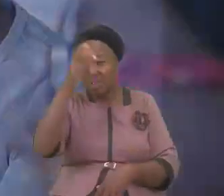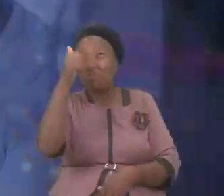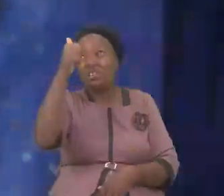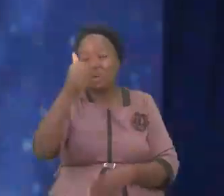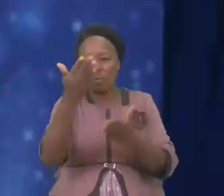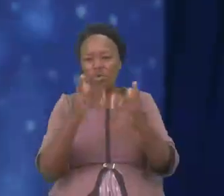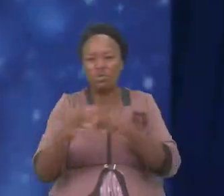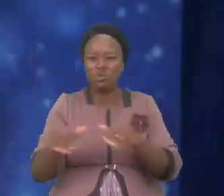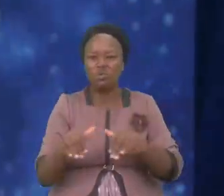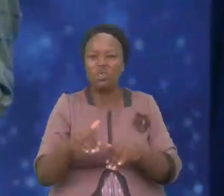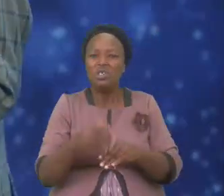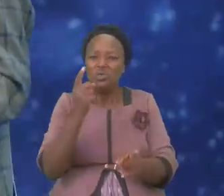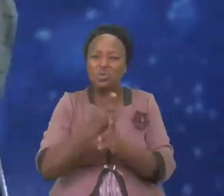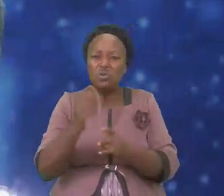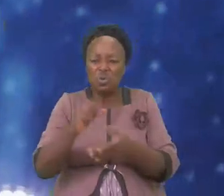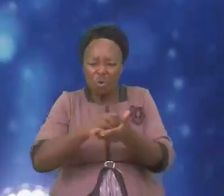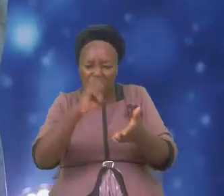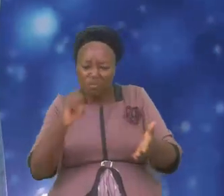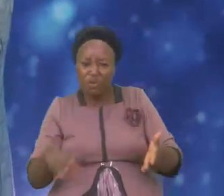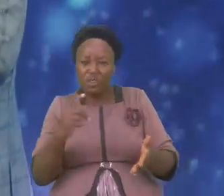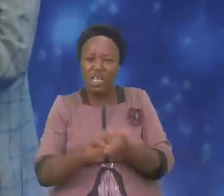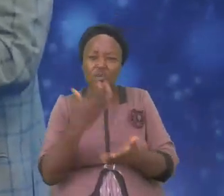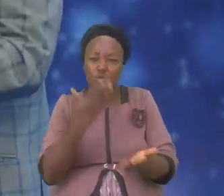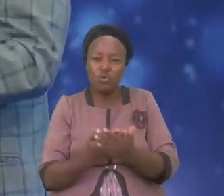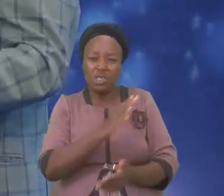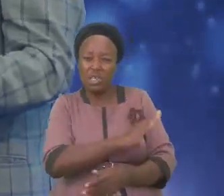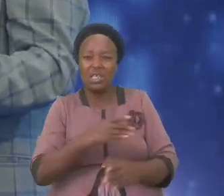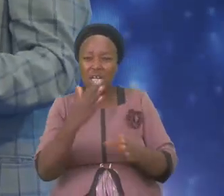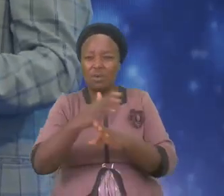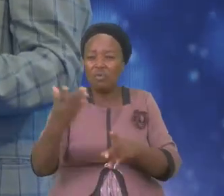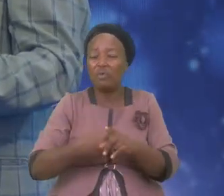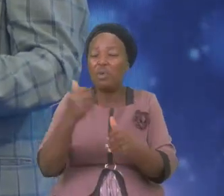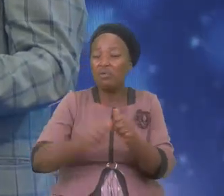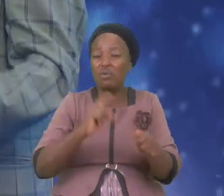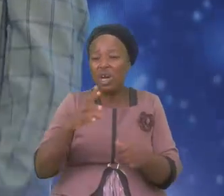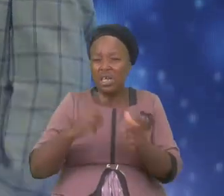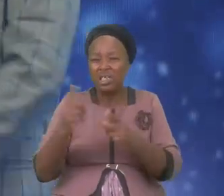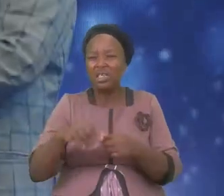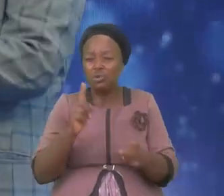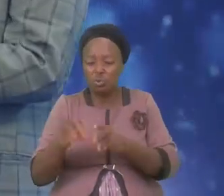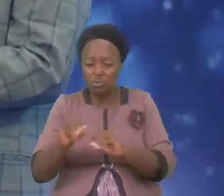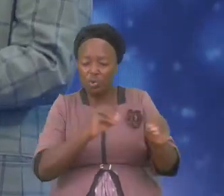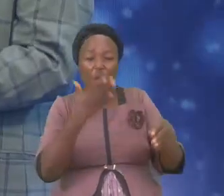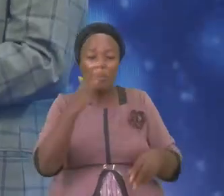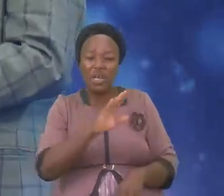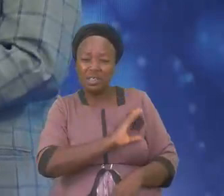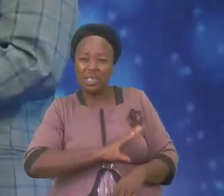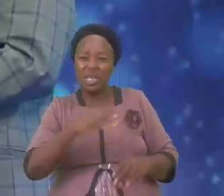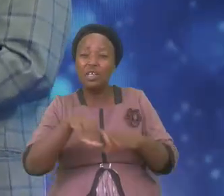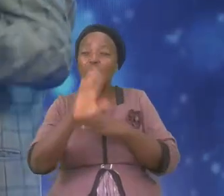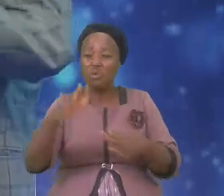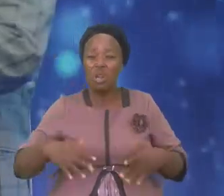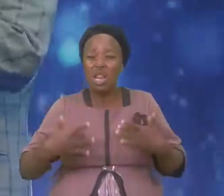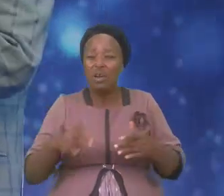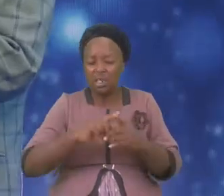world. He wants to mind wash, turn our mind, every citizen of the world. He wants to heart